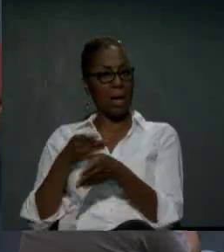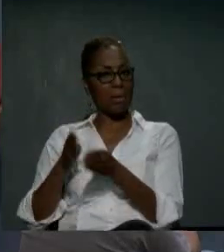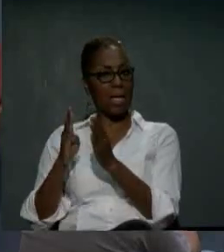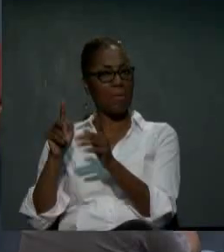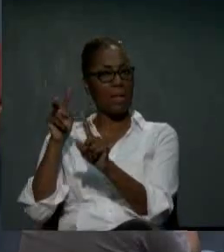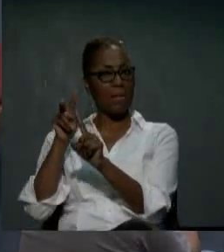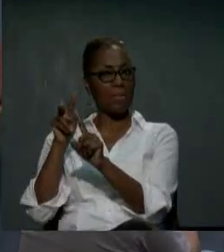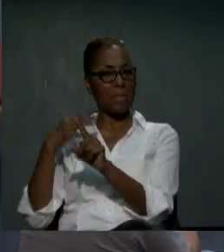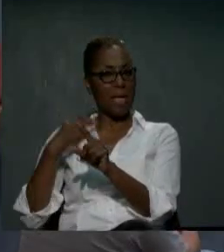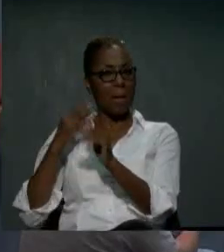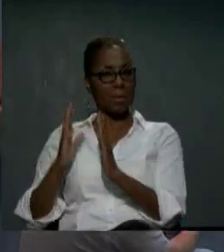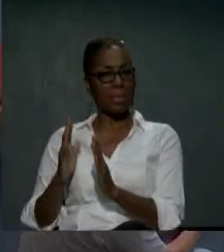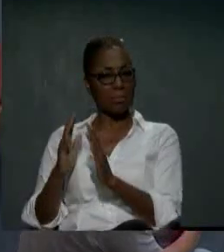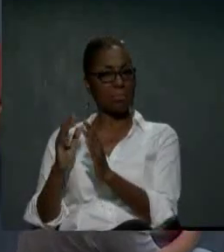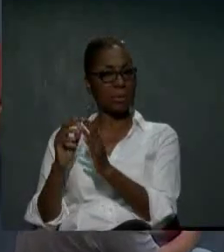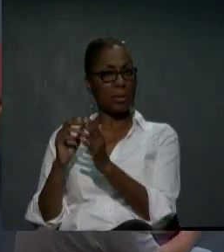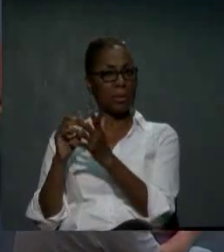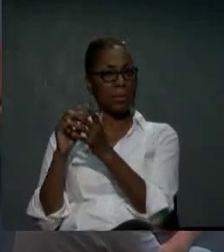there's a general issue